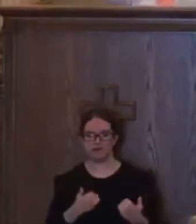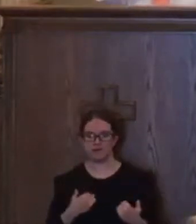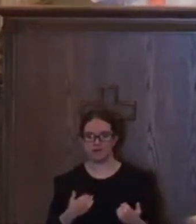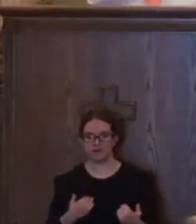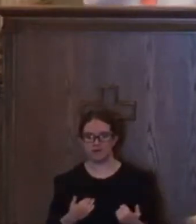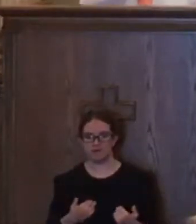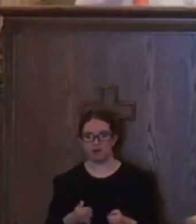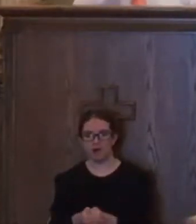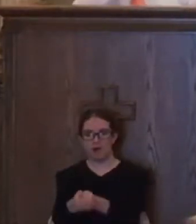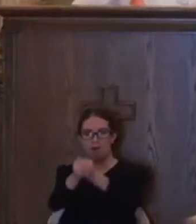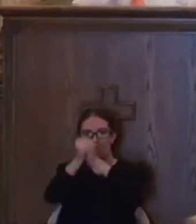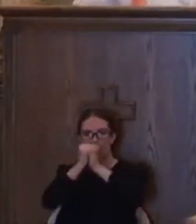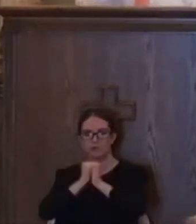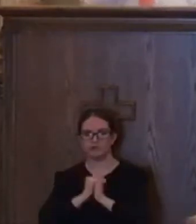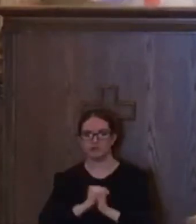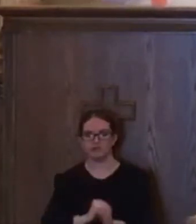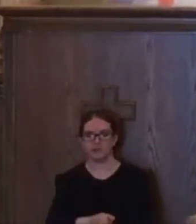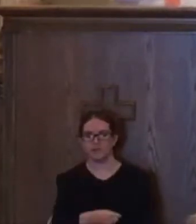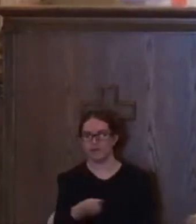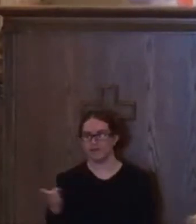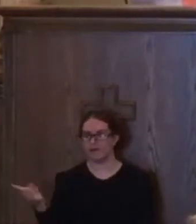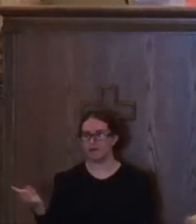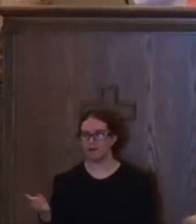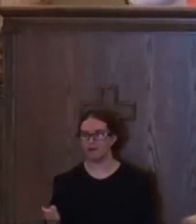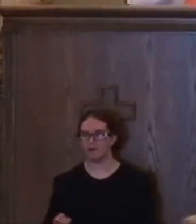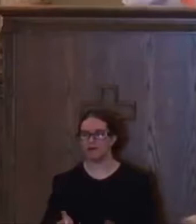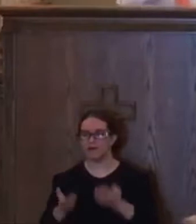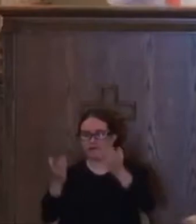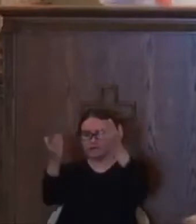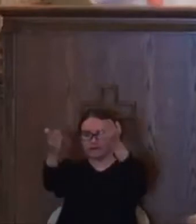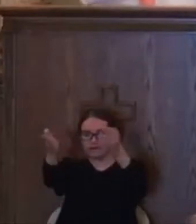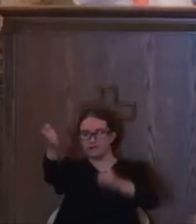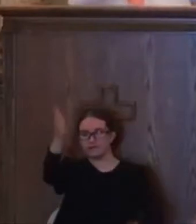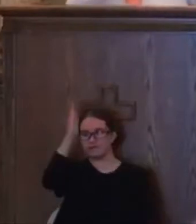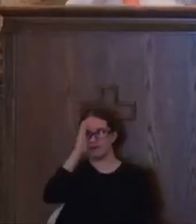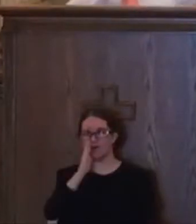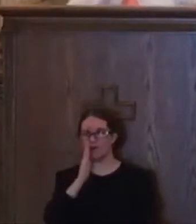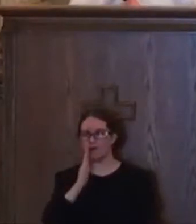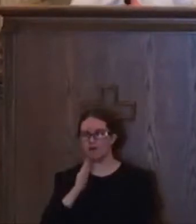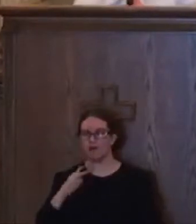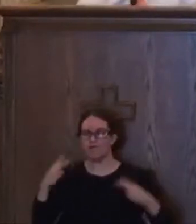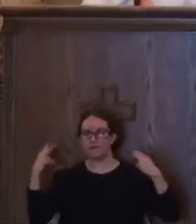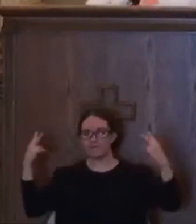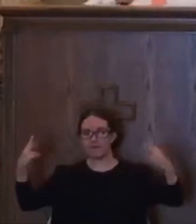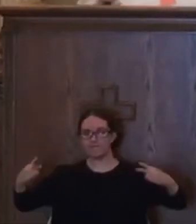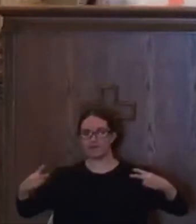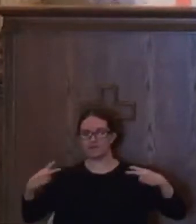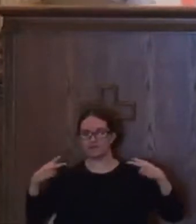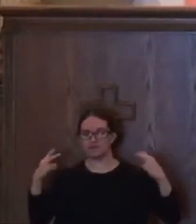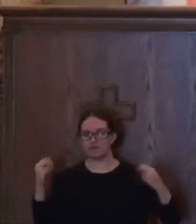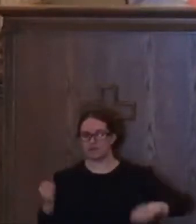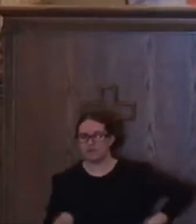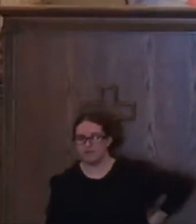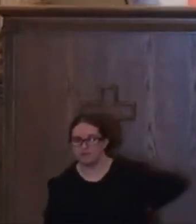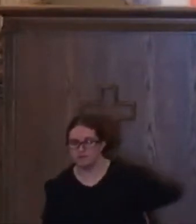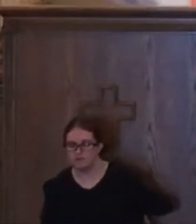really got some worship in them that they can lift up to God, that they can lift up in victory.